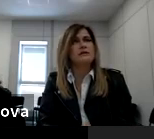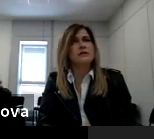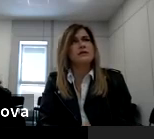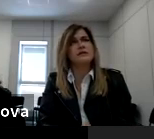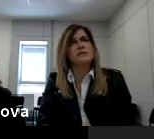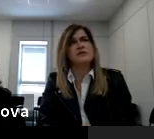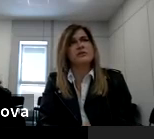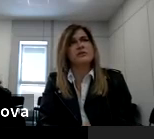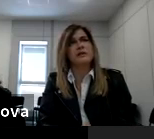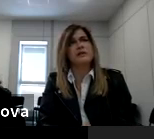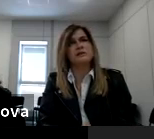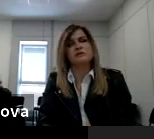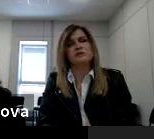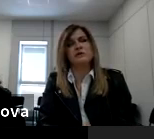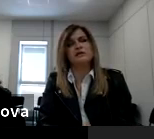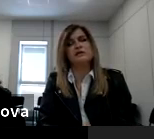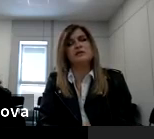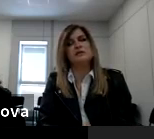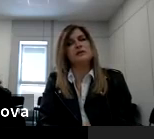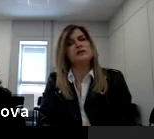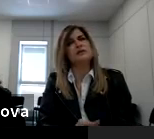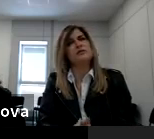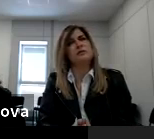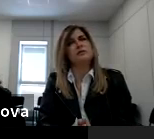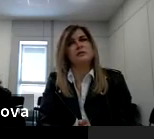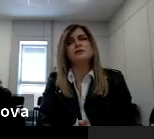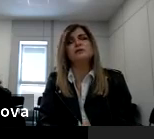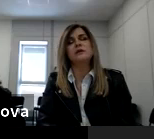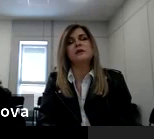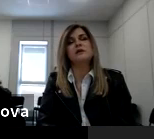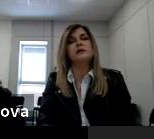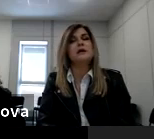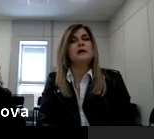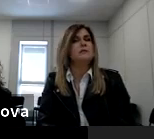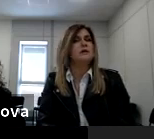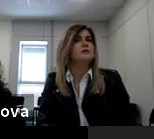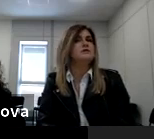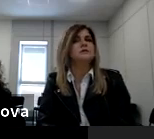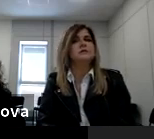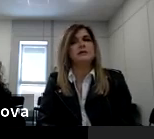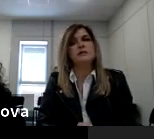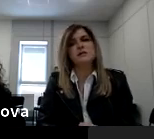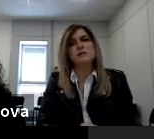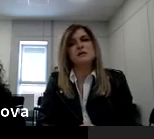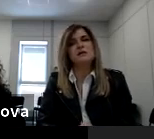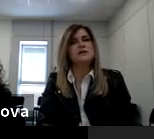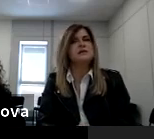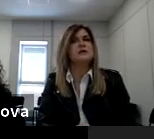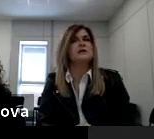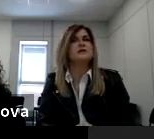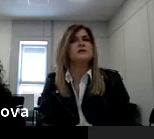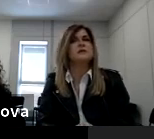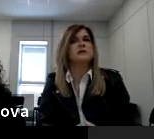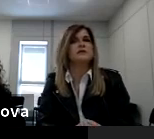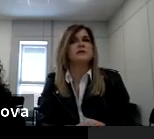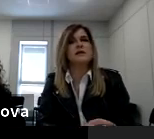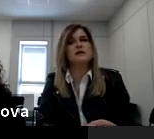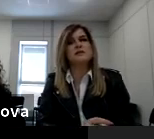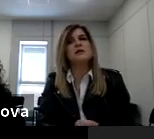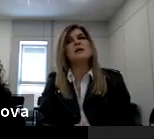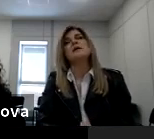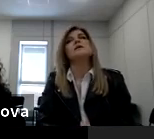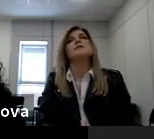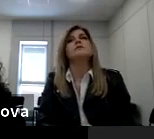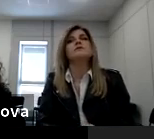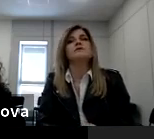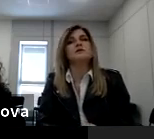Also, we have here a special placement of LEDs, and actually it is not only here, but also in Interstarks and in